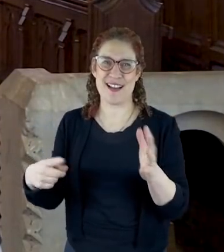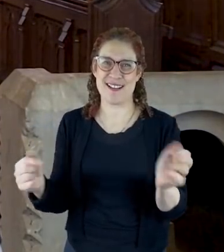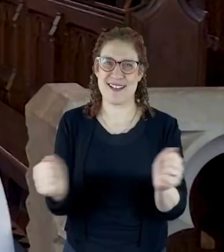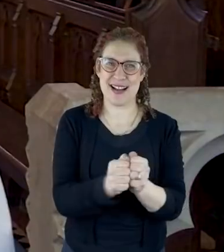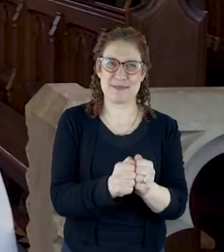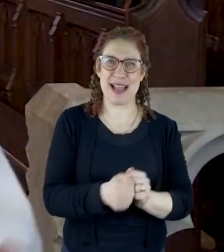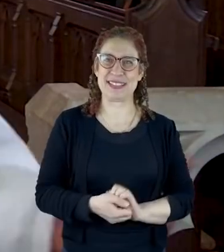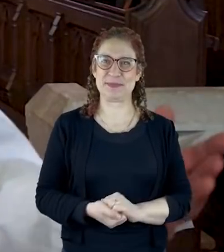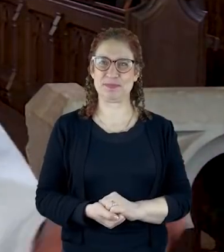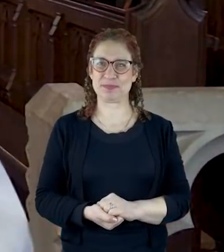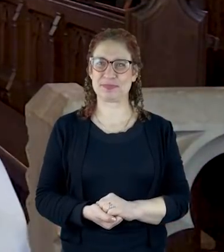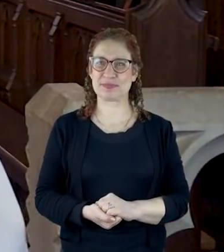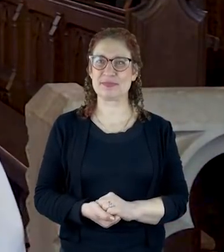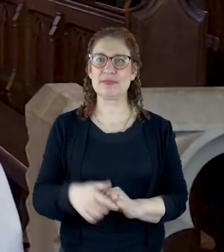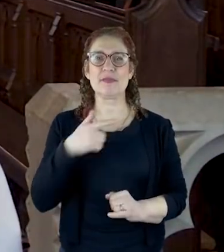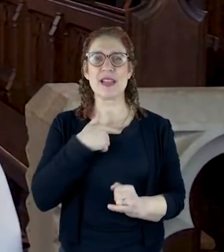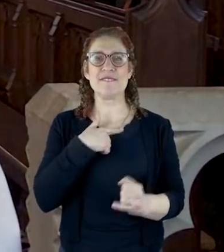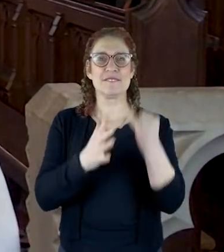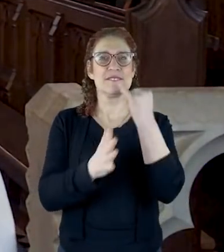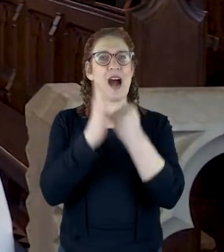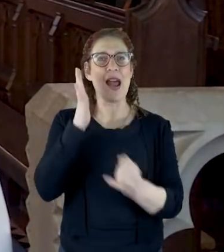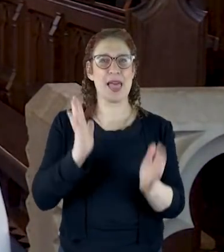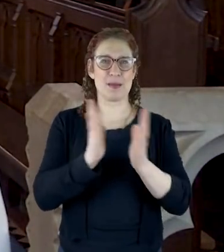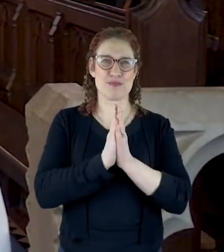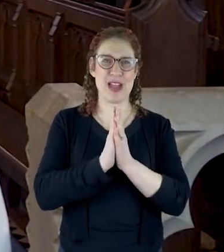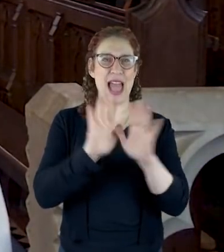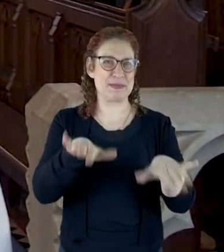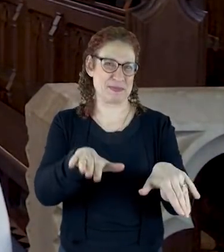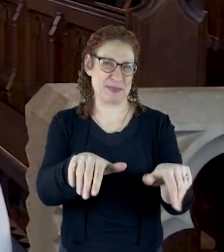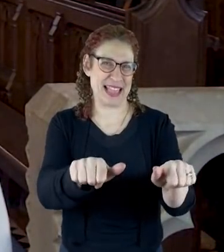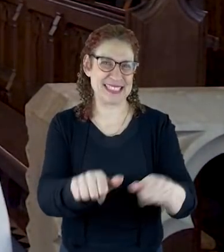Amen. Our final prayer and blessing.